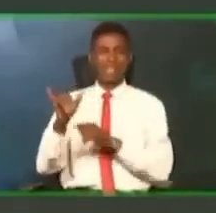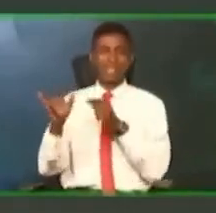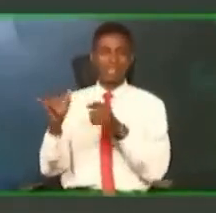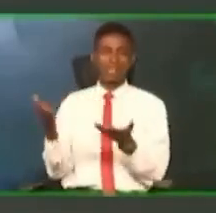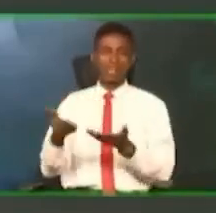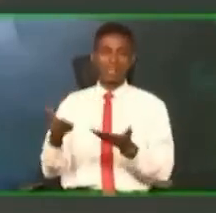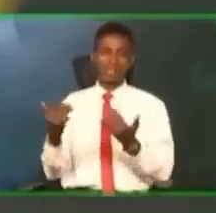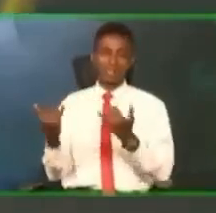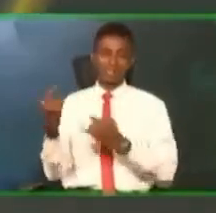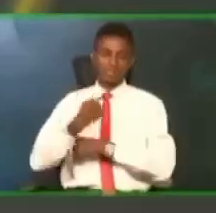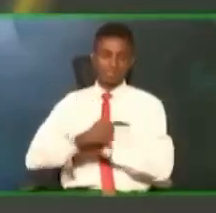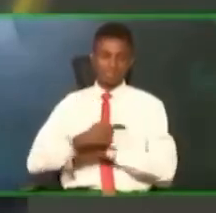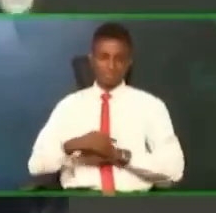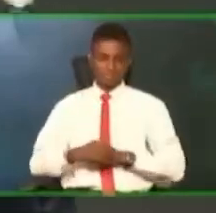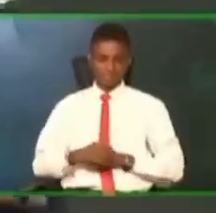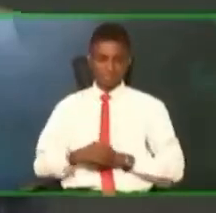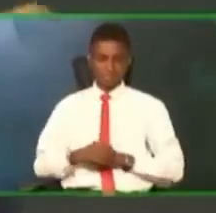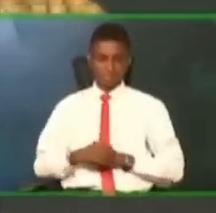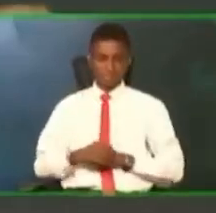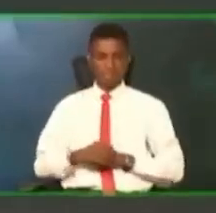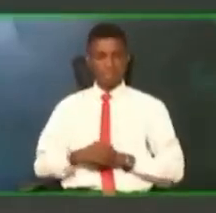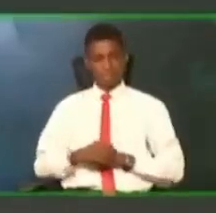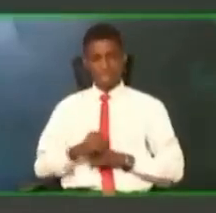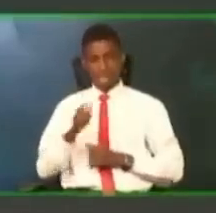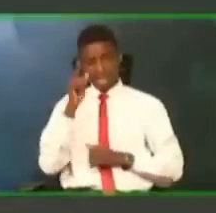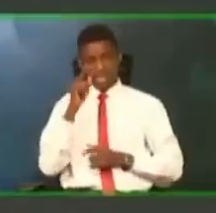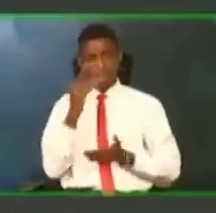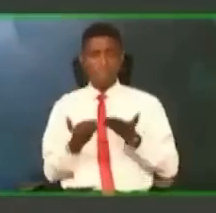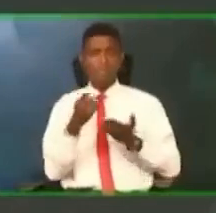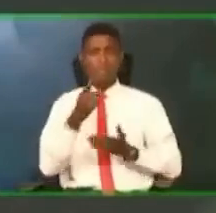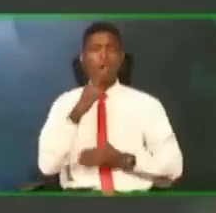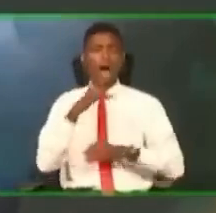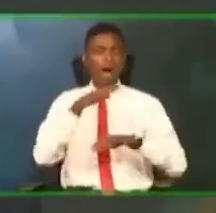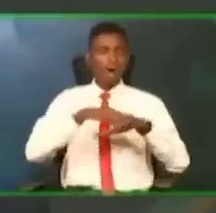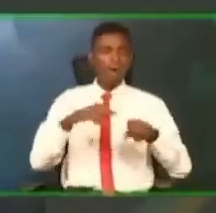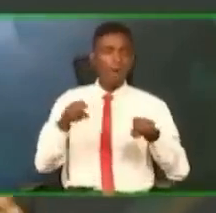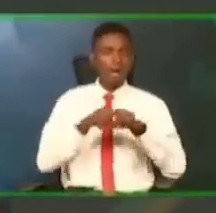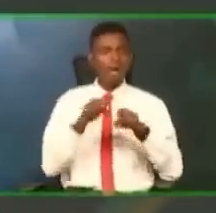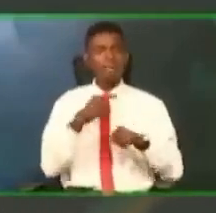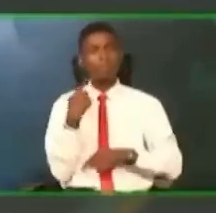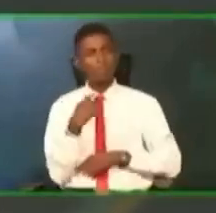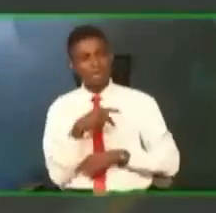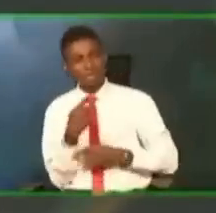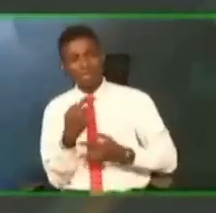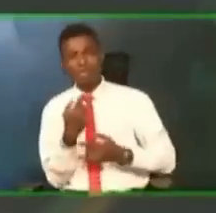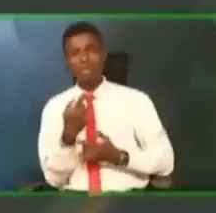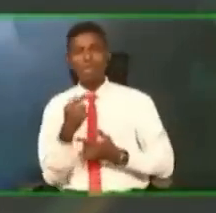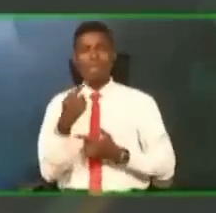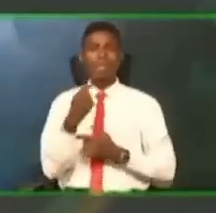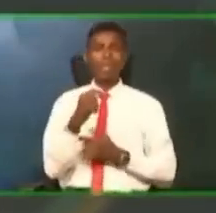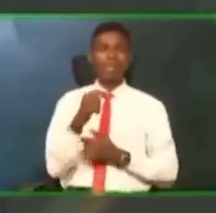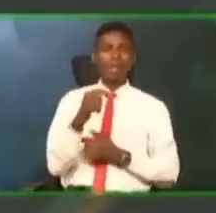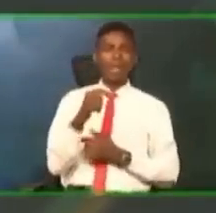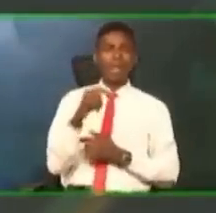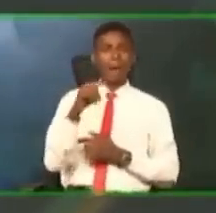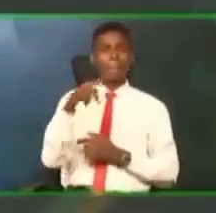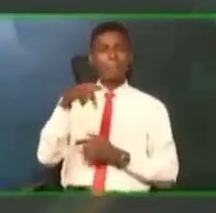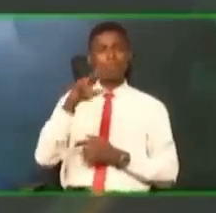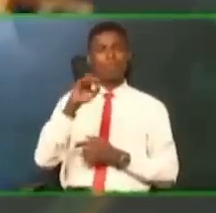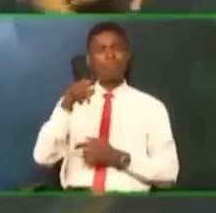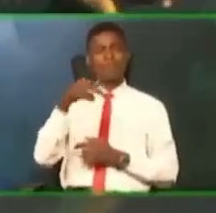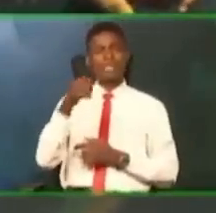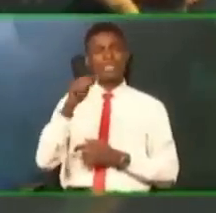Please hear me. Whether you are called into the apostolic, the prophetic, the evangelical, the pastoral, if you do